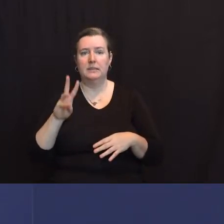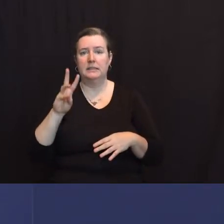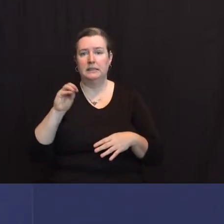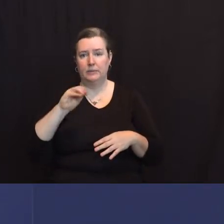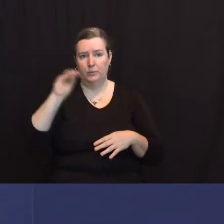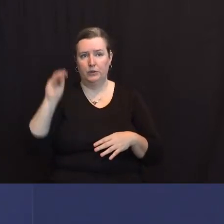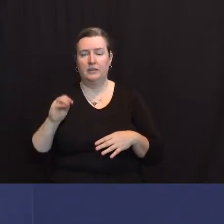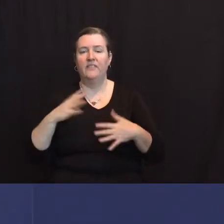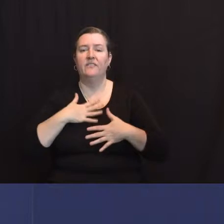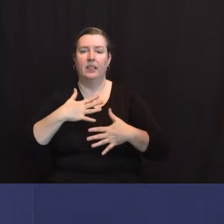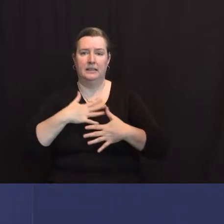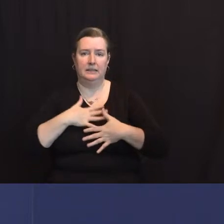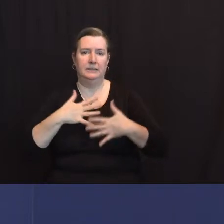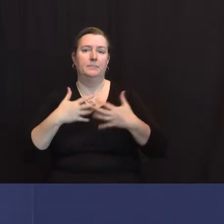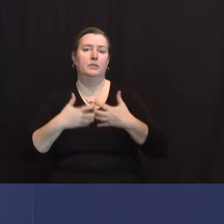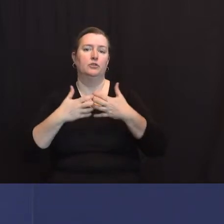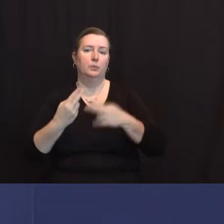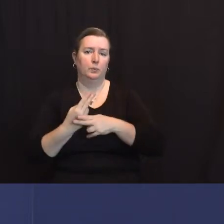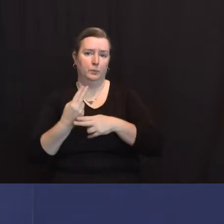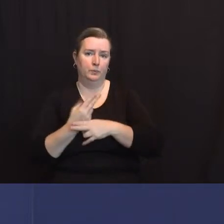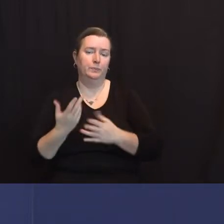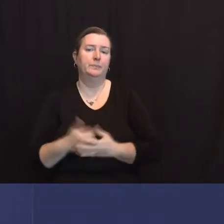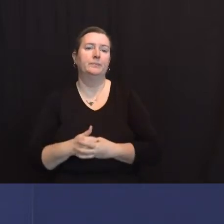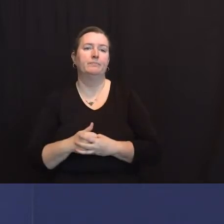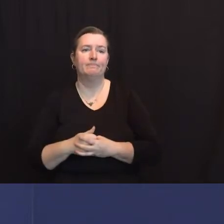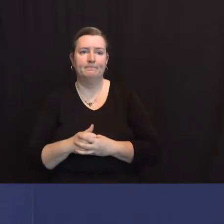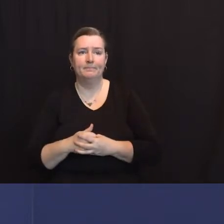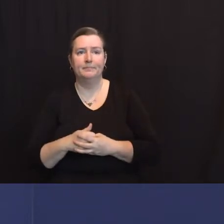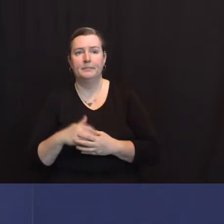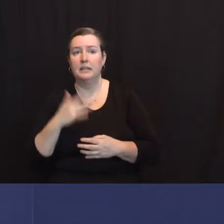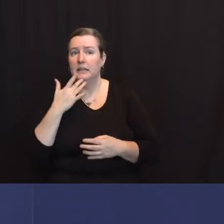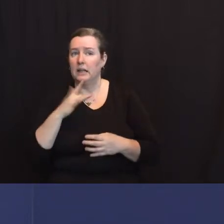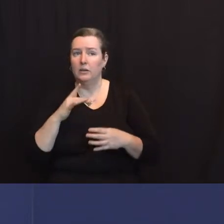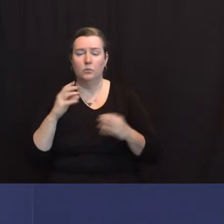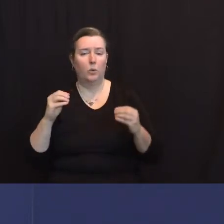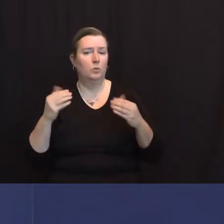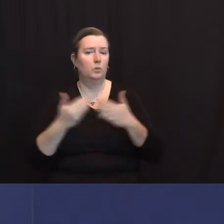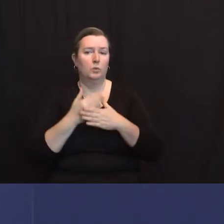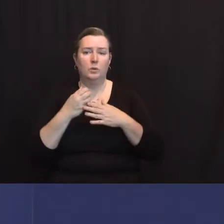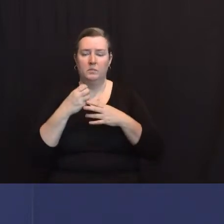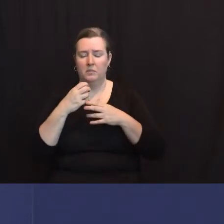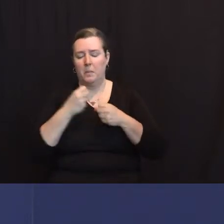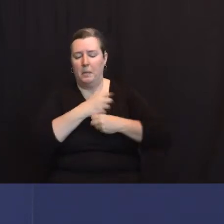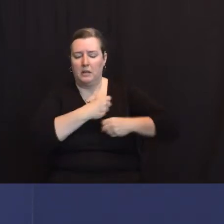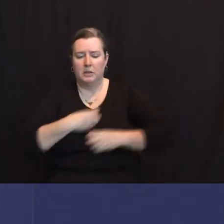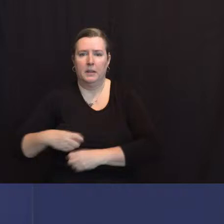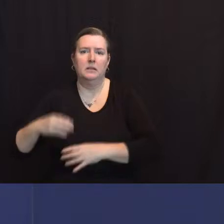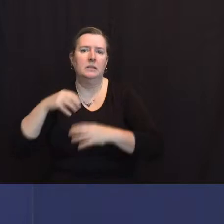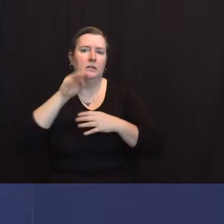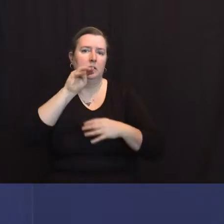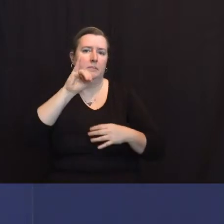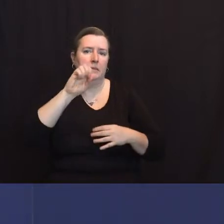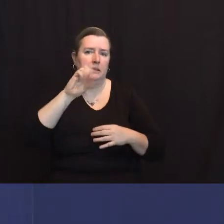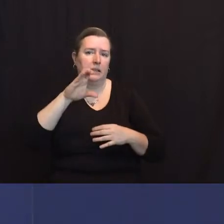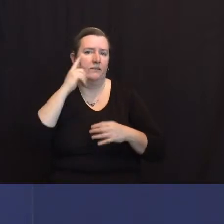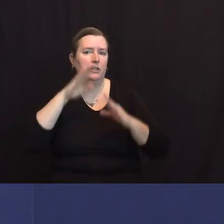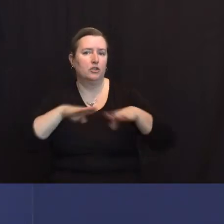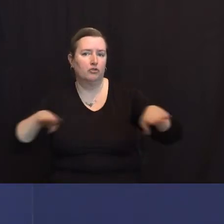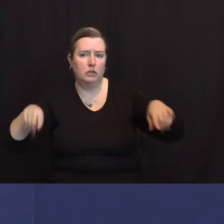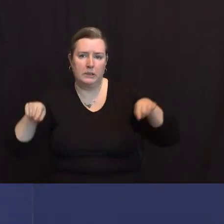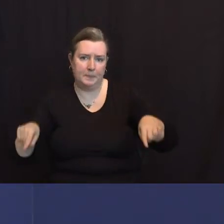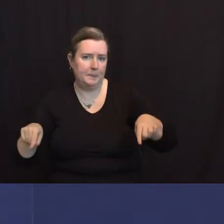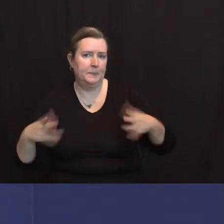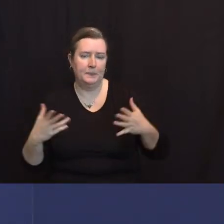on ventilators. Fortunately, there are no new reports of multisystem inflammatory syndrome in children. There are